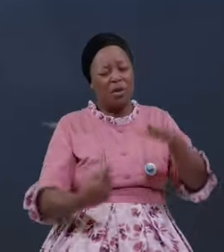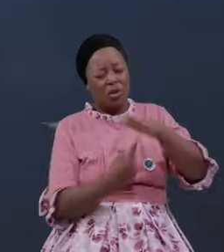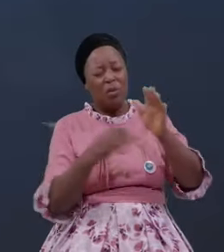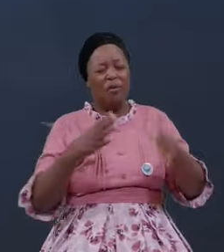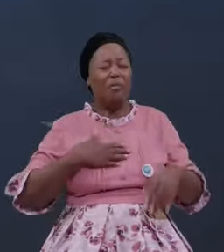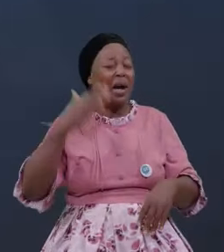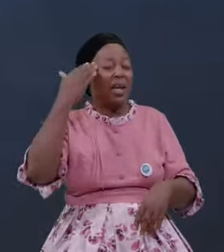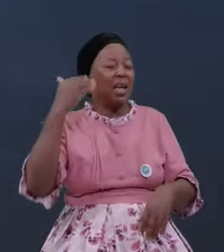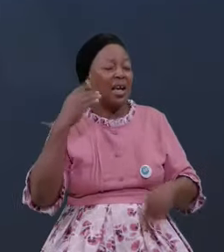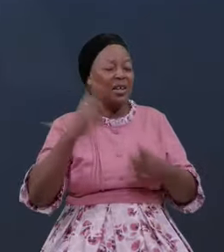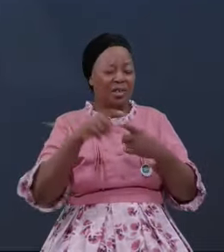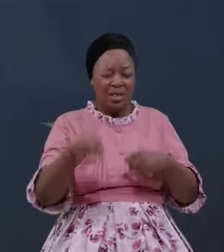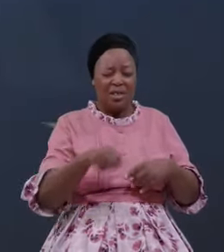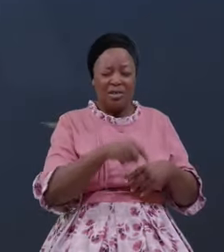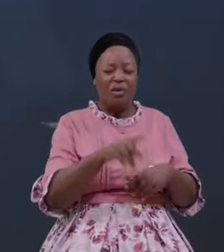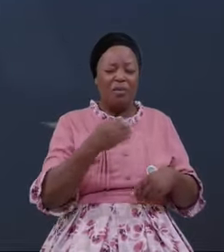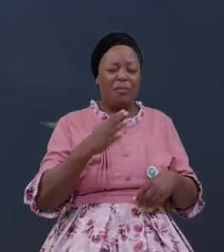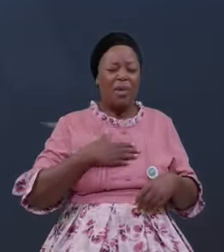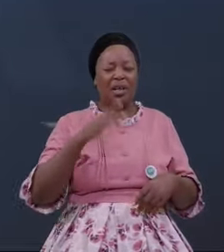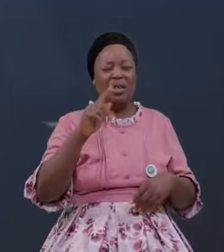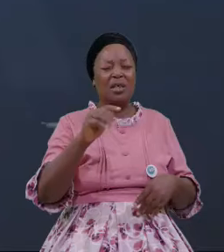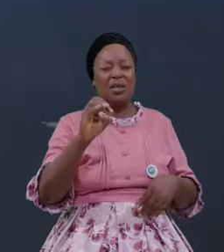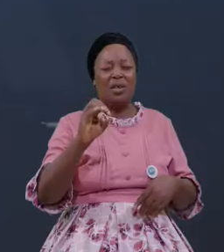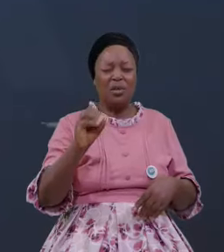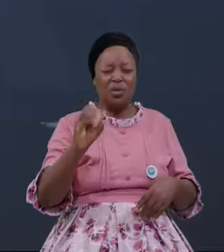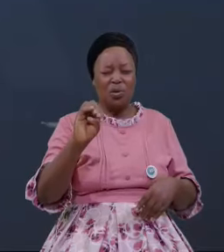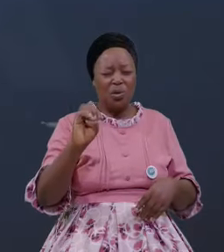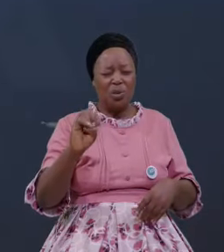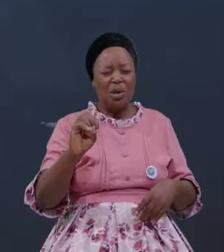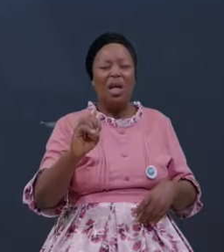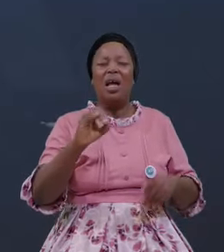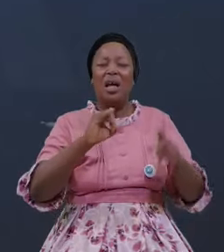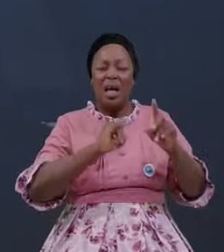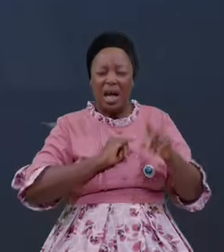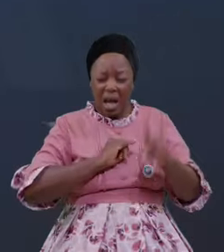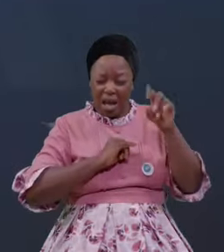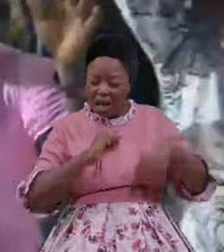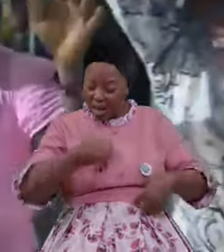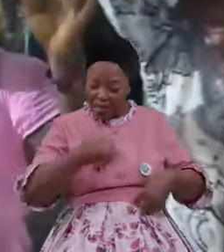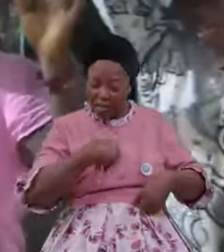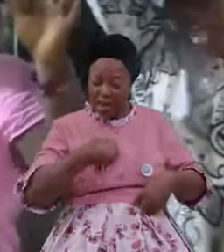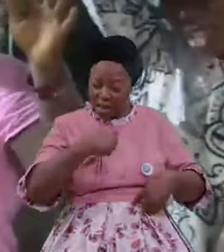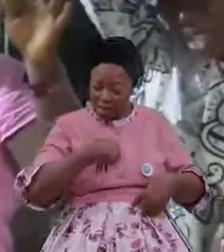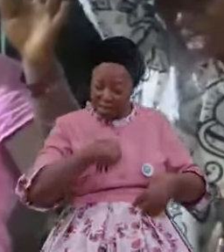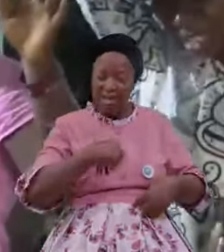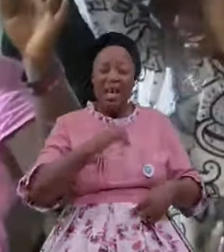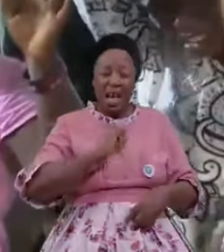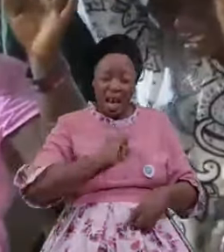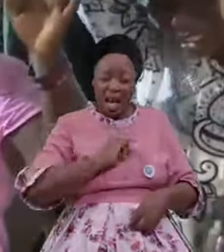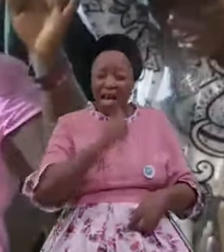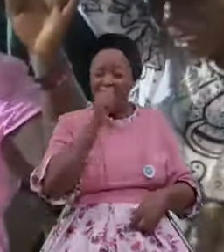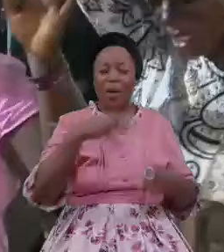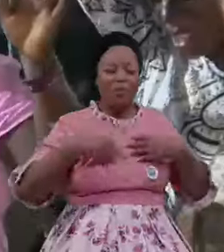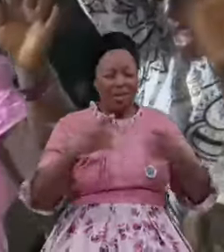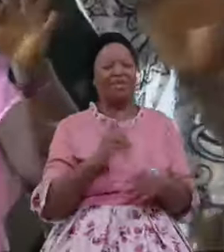my toe. I am healed. It is